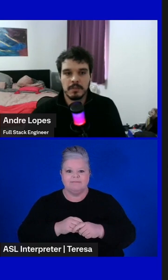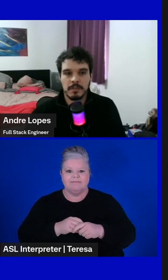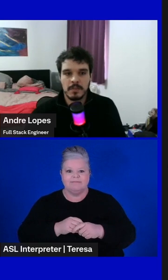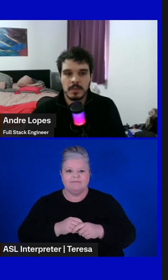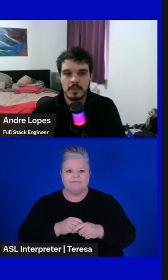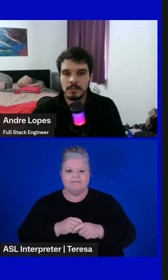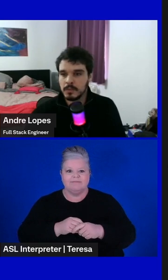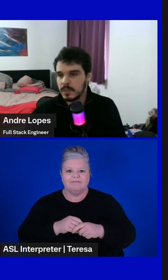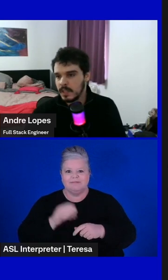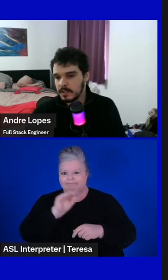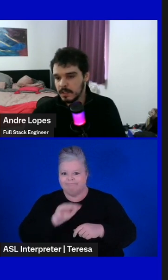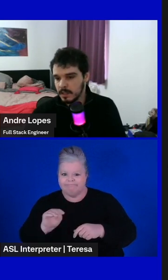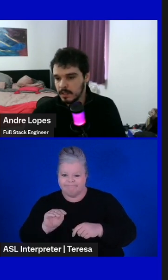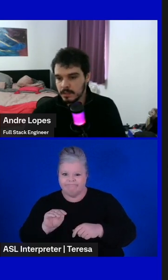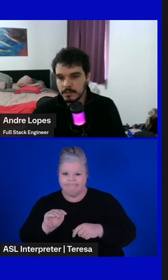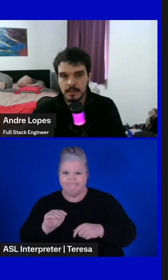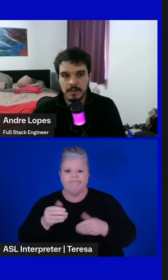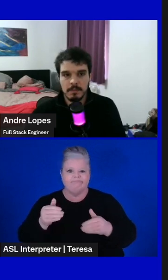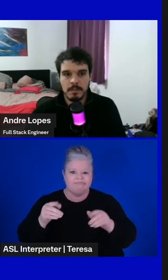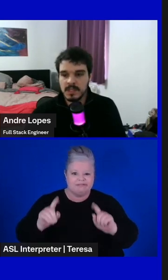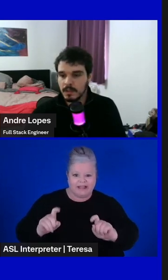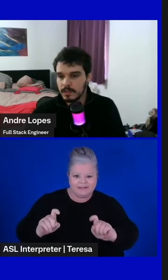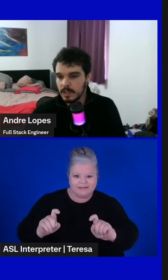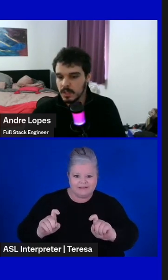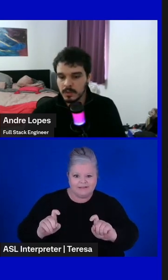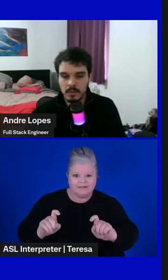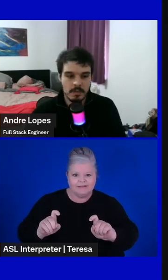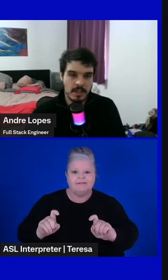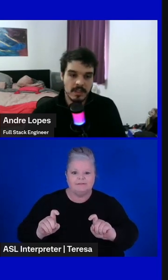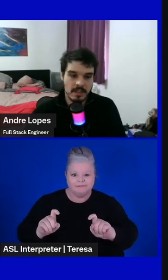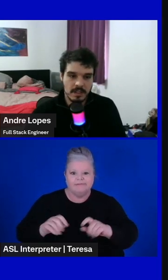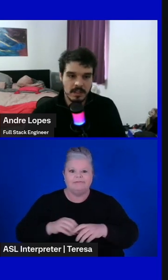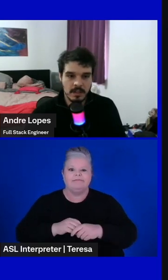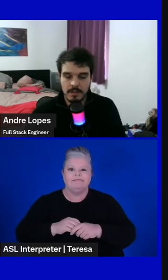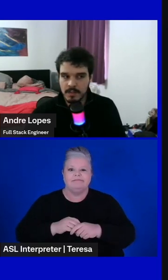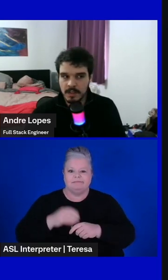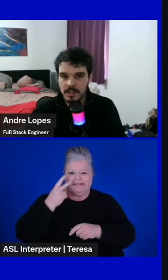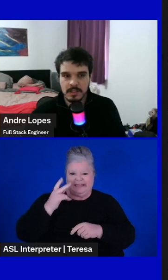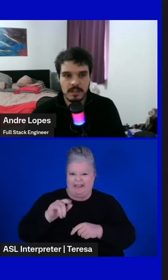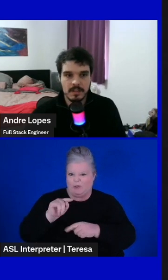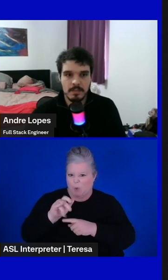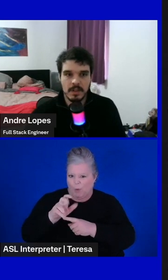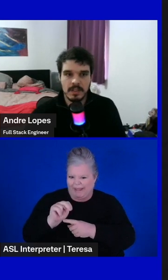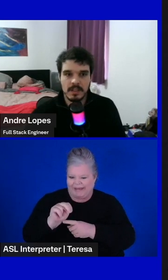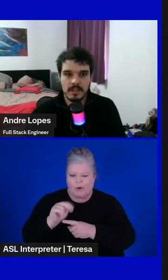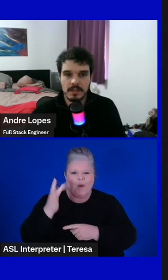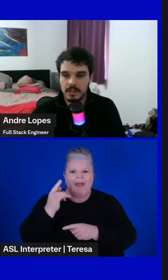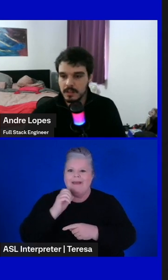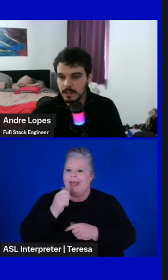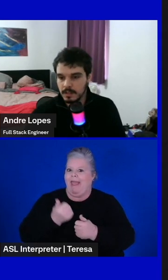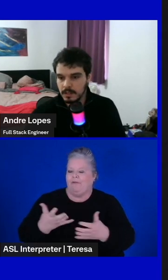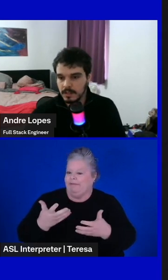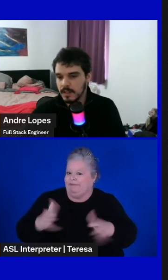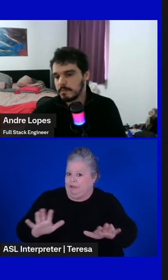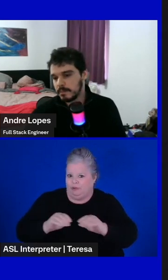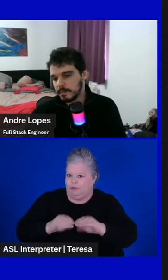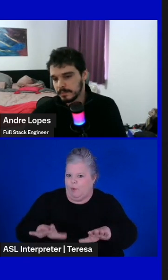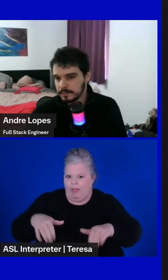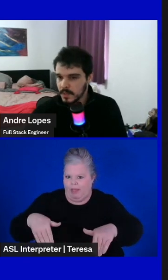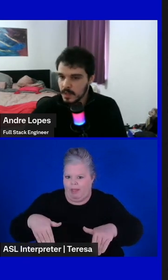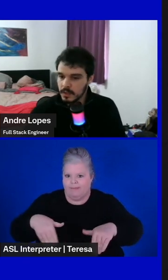this. So to test, missing authentication token because not everything is deployed yet.